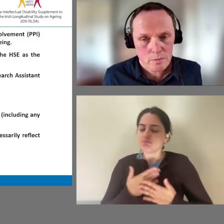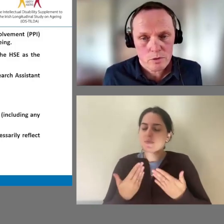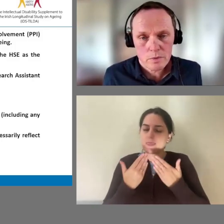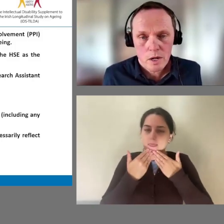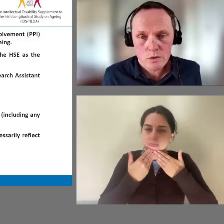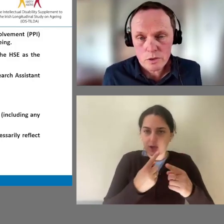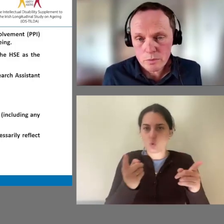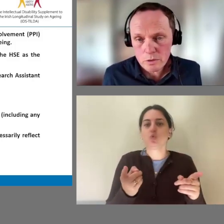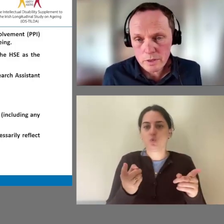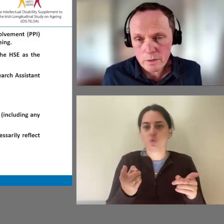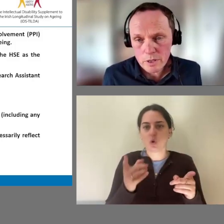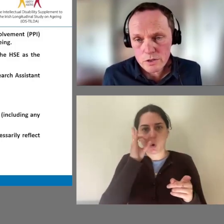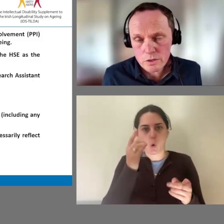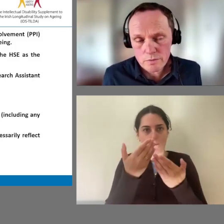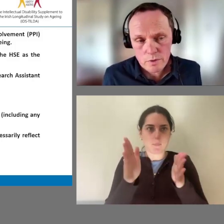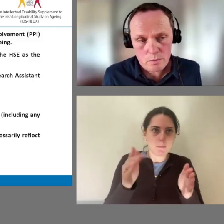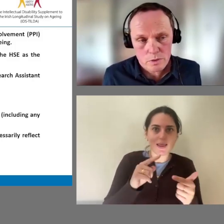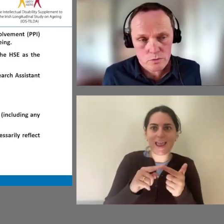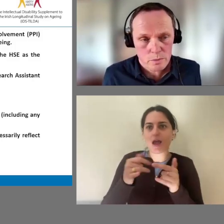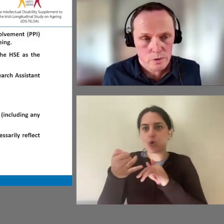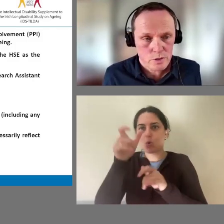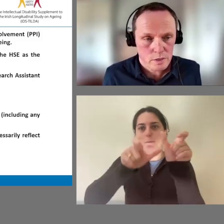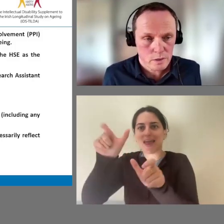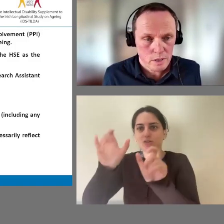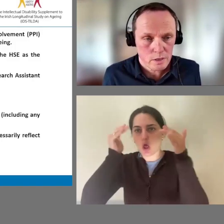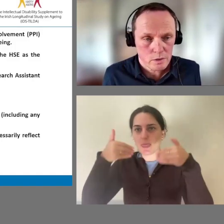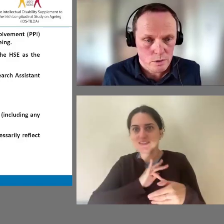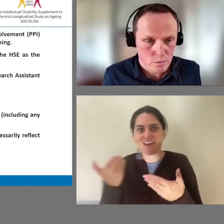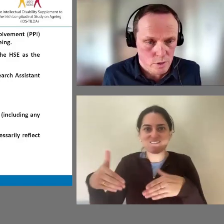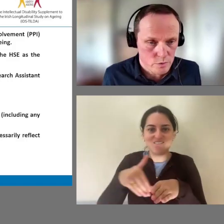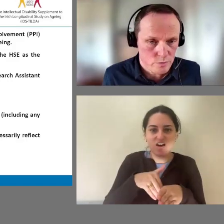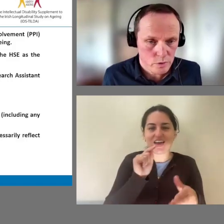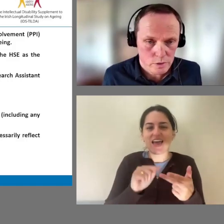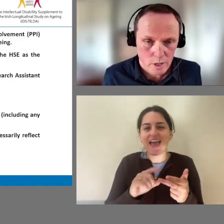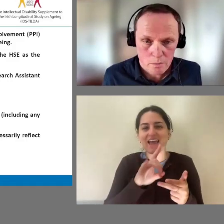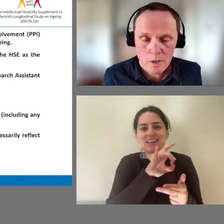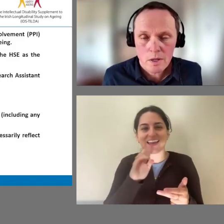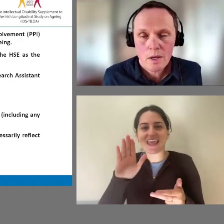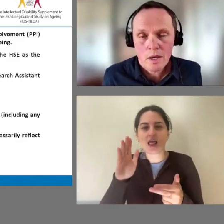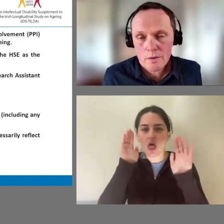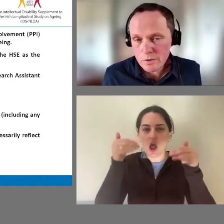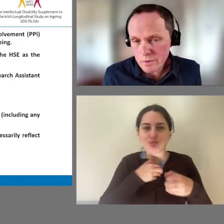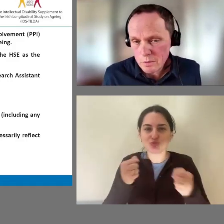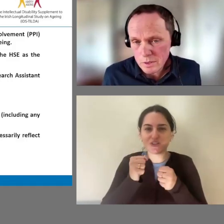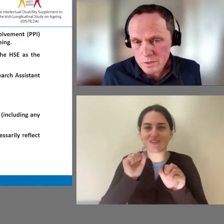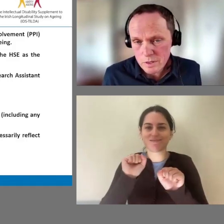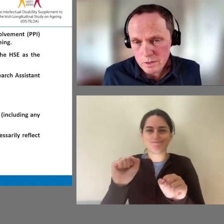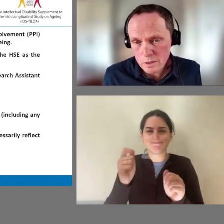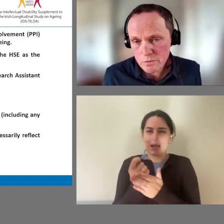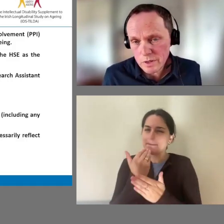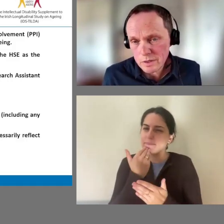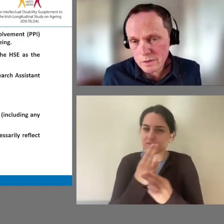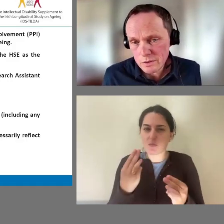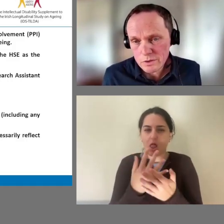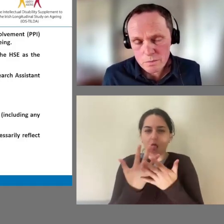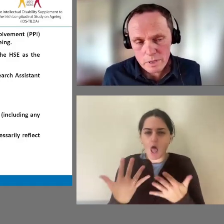thanks to the public and patient involvement contributors and to Gale Autism Services for their time and for the valuable insights that